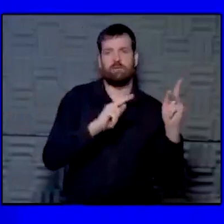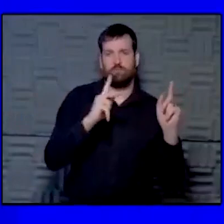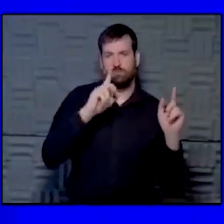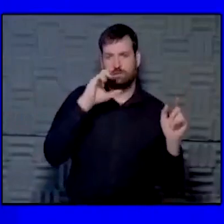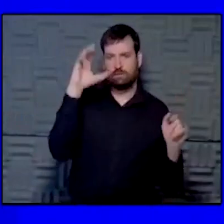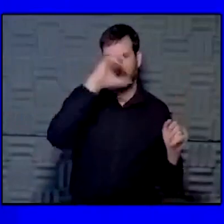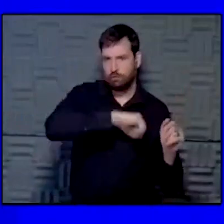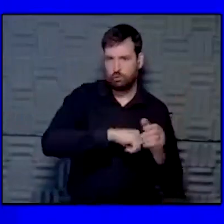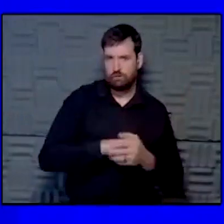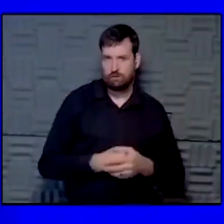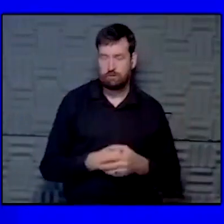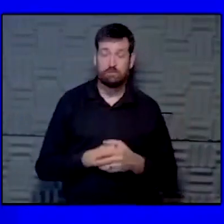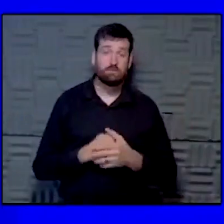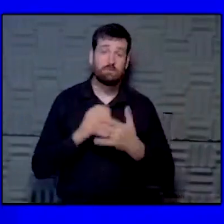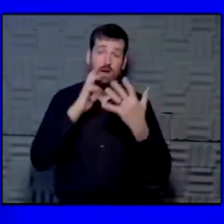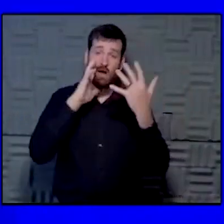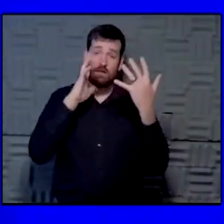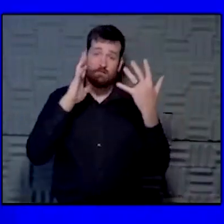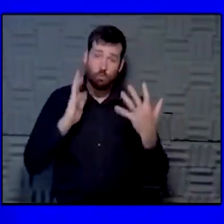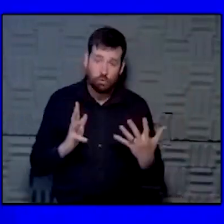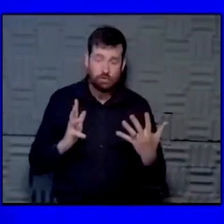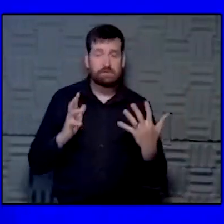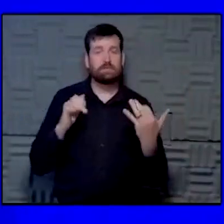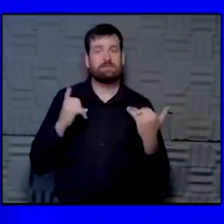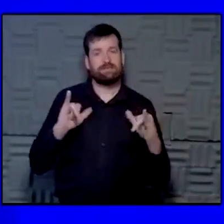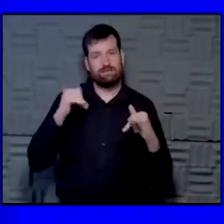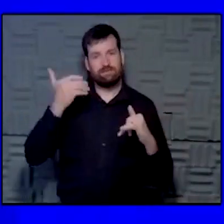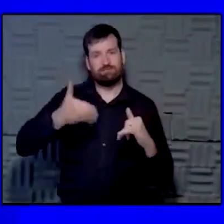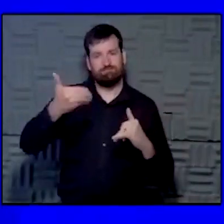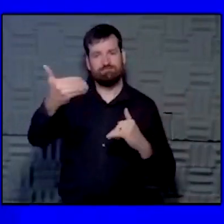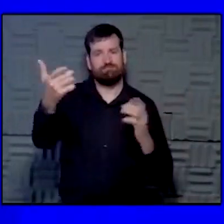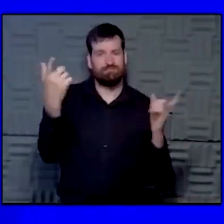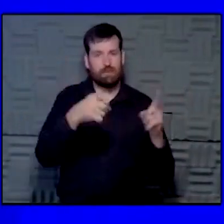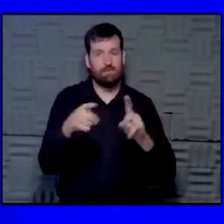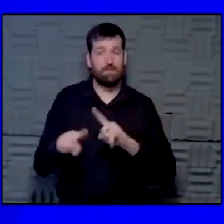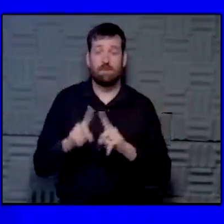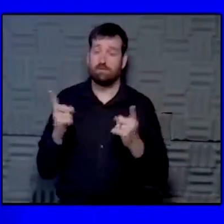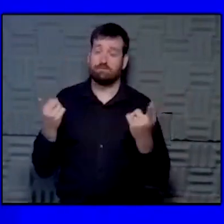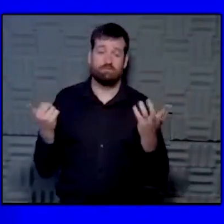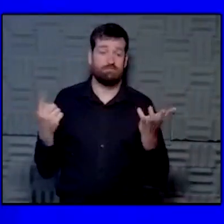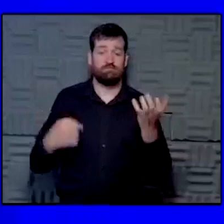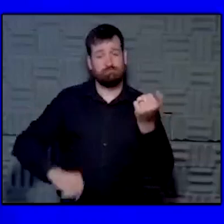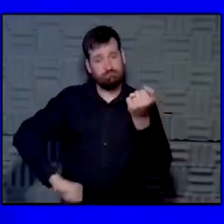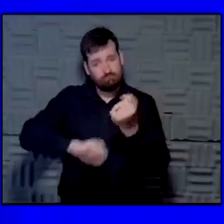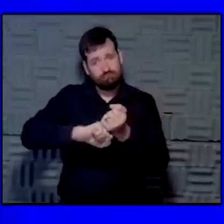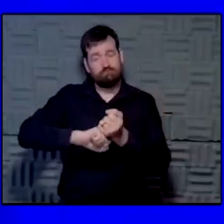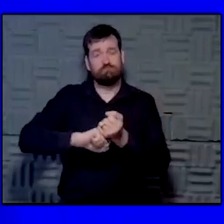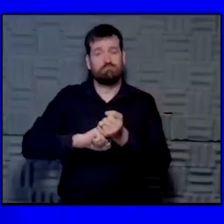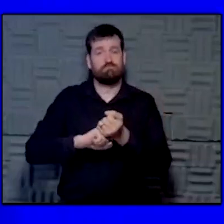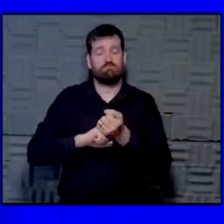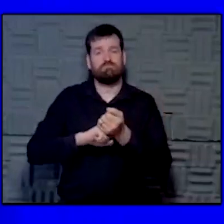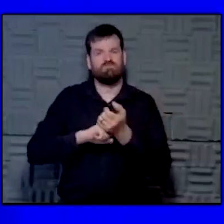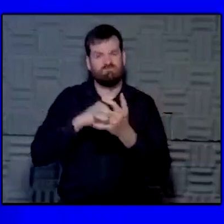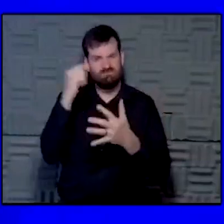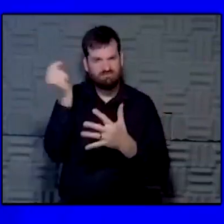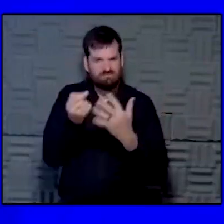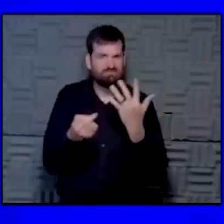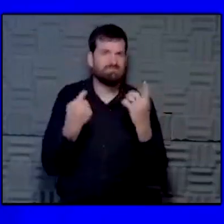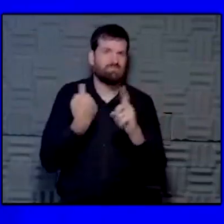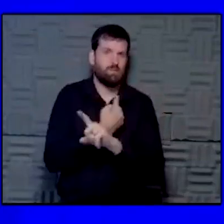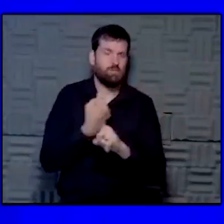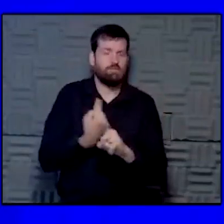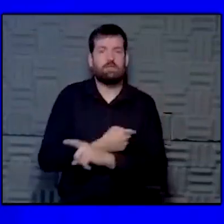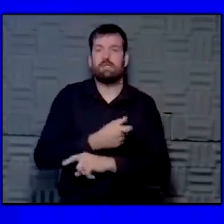conclusions. Unfortunately, it continues to happen, but we will continue to certainly endorse doing those proper things,